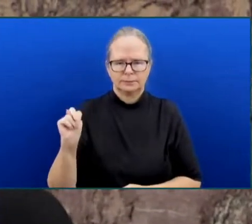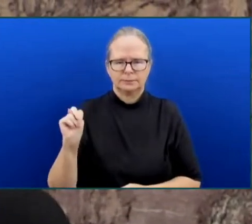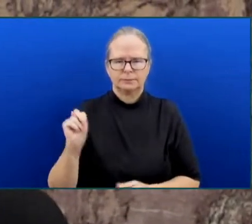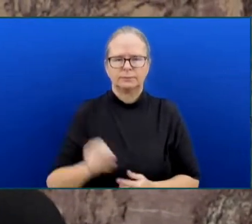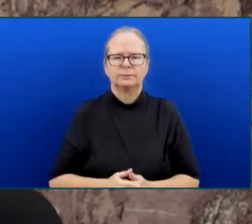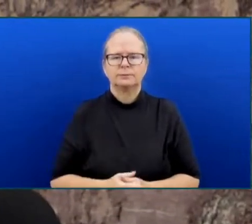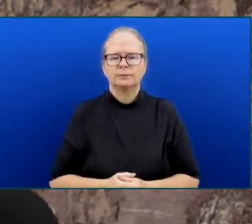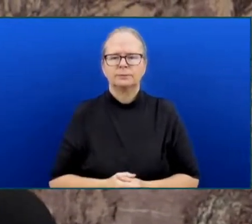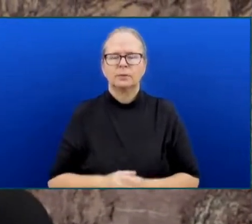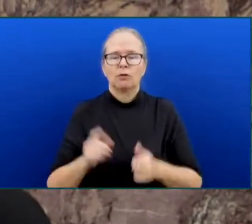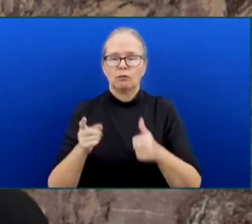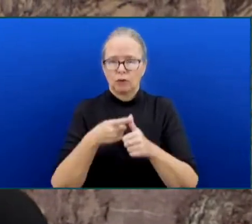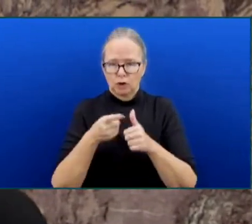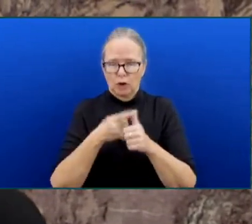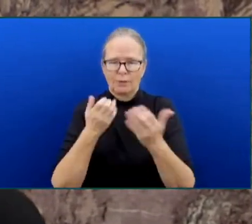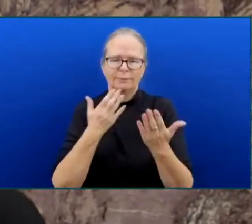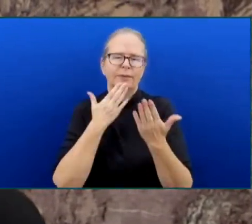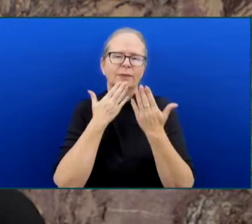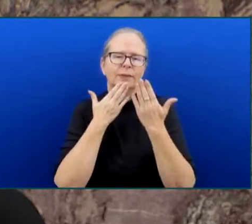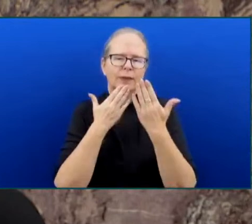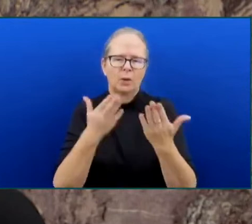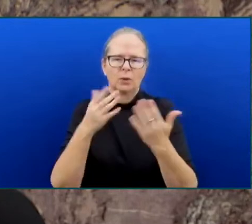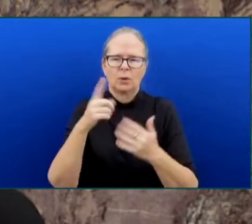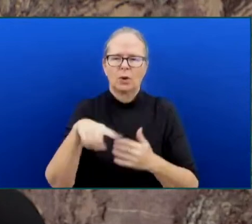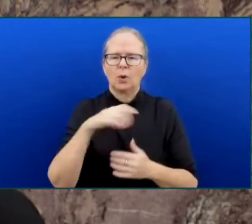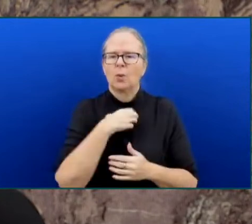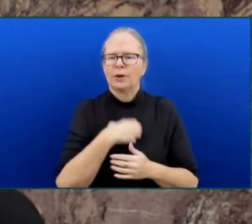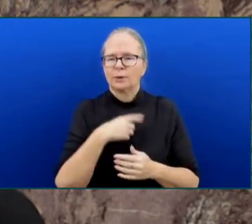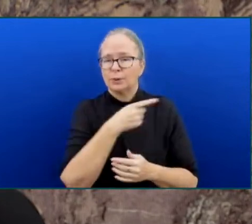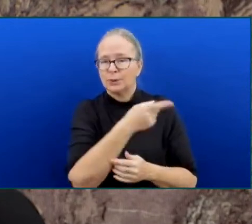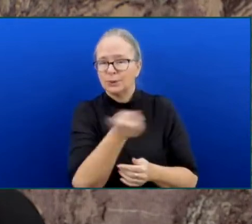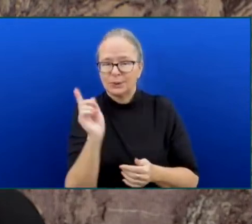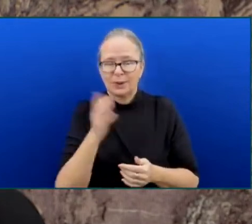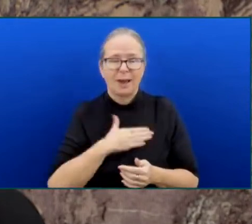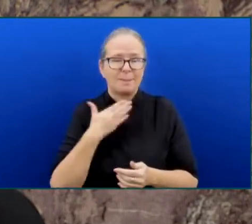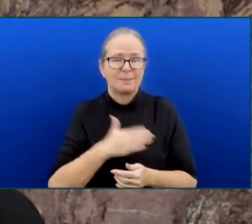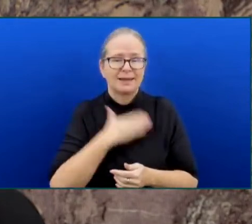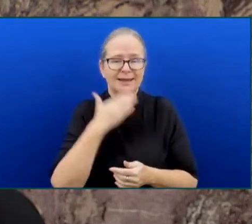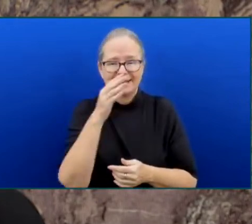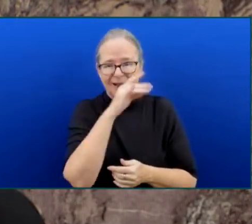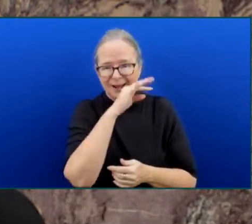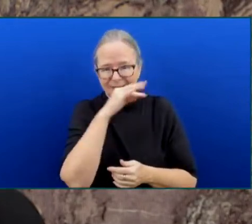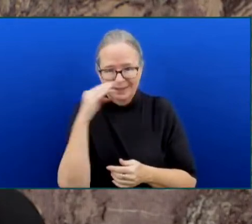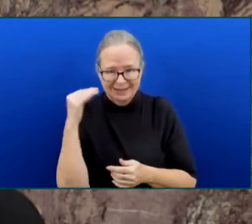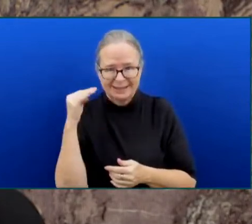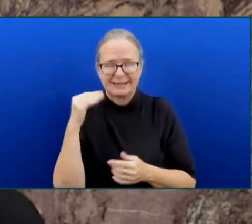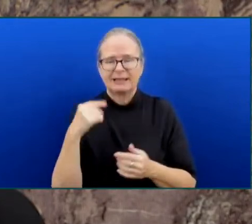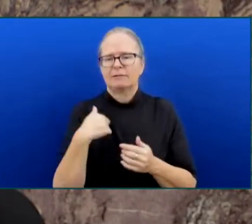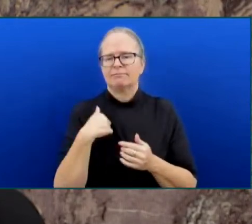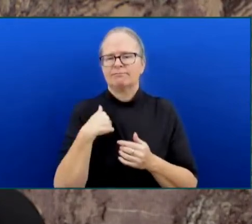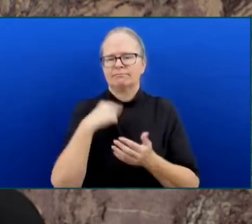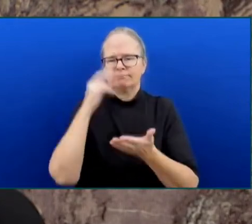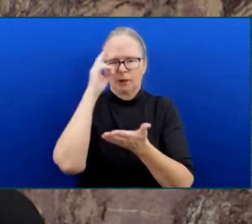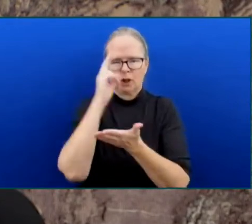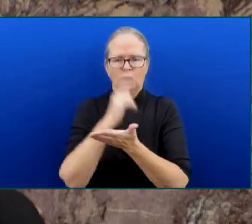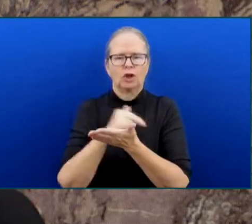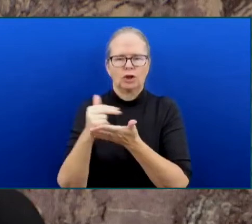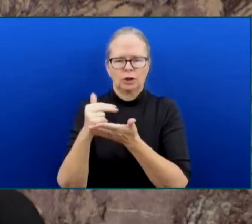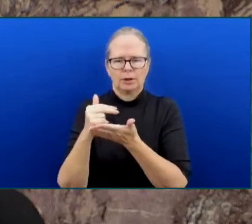British Columbia a very happy Halloween. As Parliamentary Secretary for Tourism, my role is to